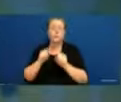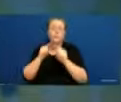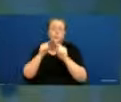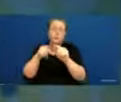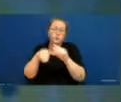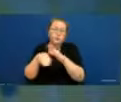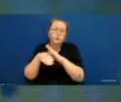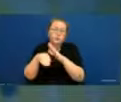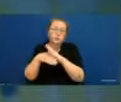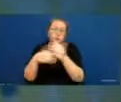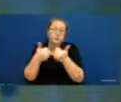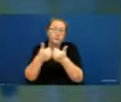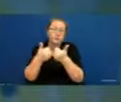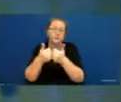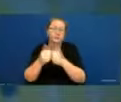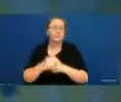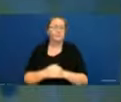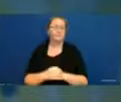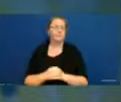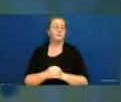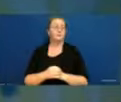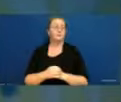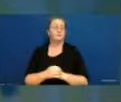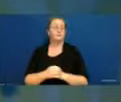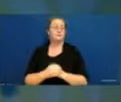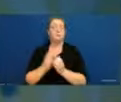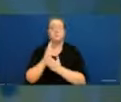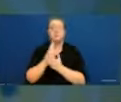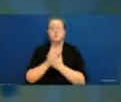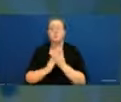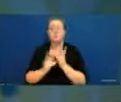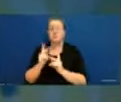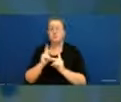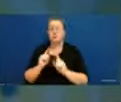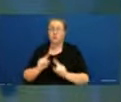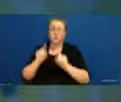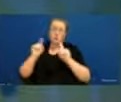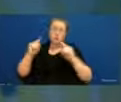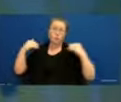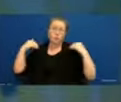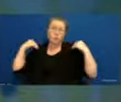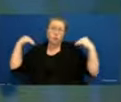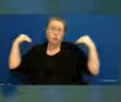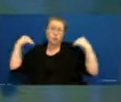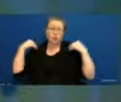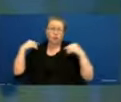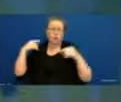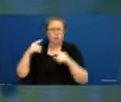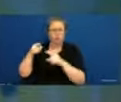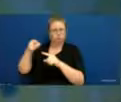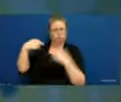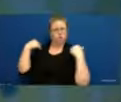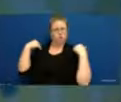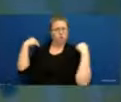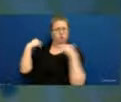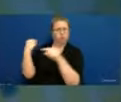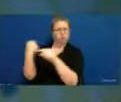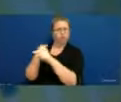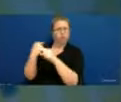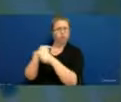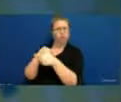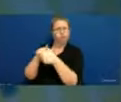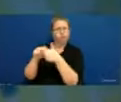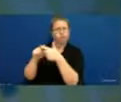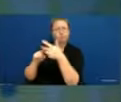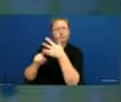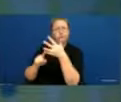kids' soccer game. We've seen transmission where people have been going to the gym, for example, and all the right measures